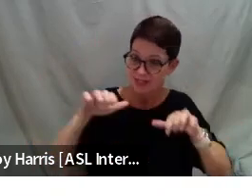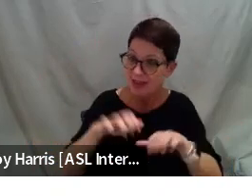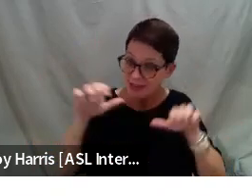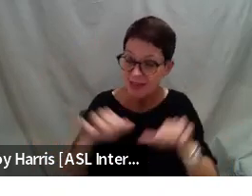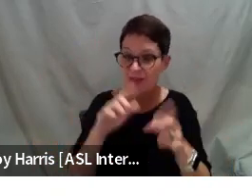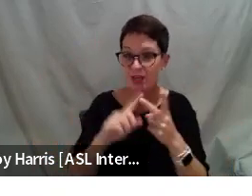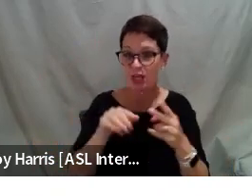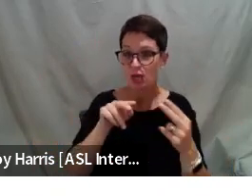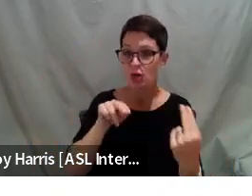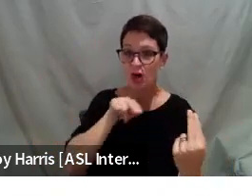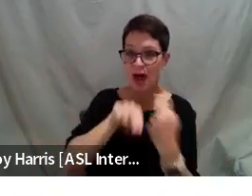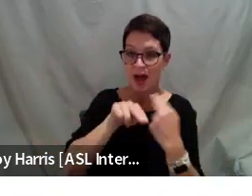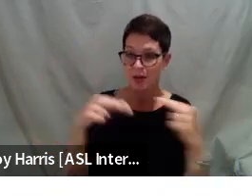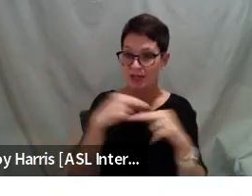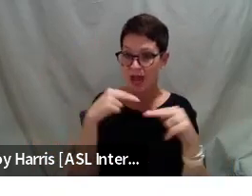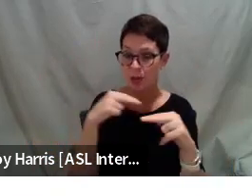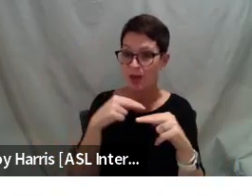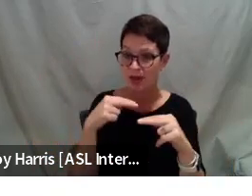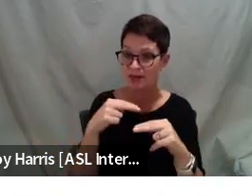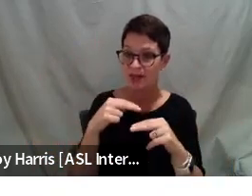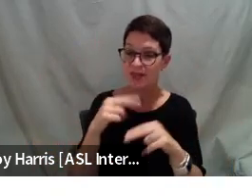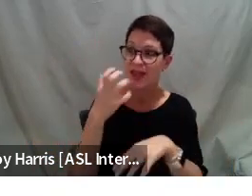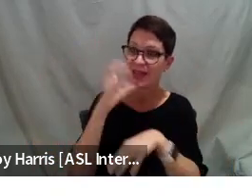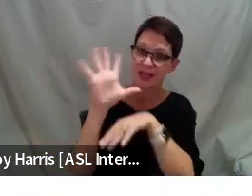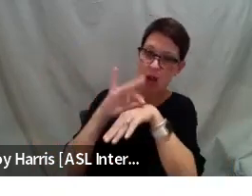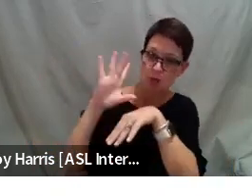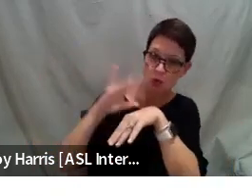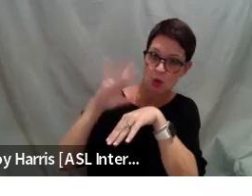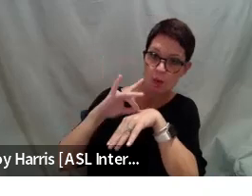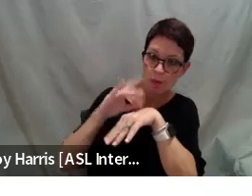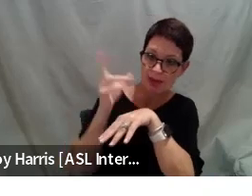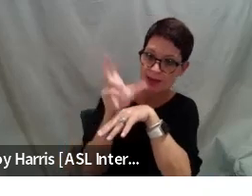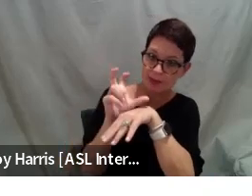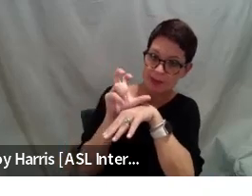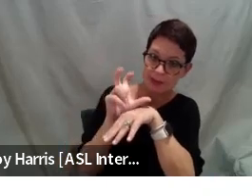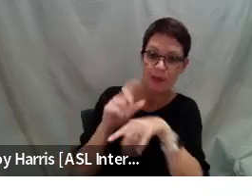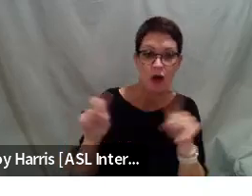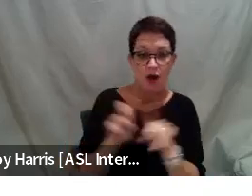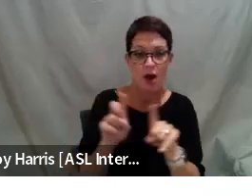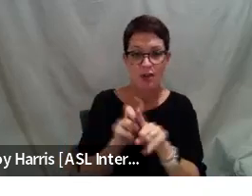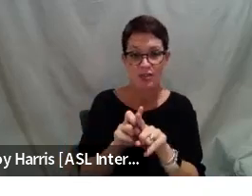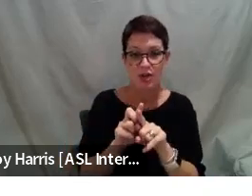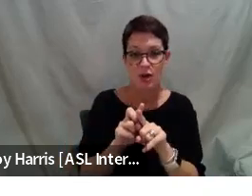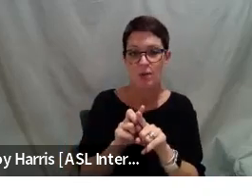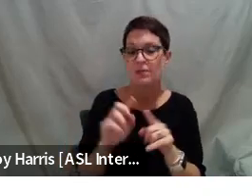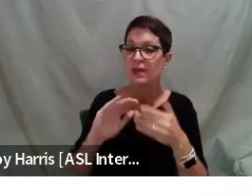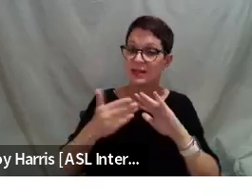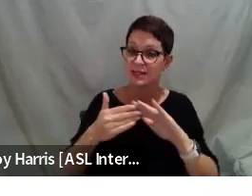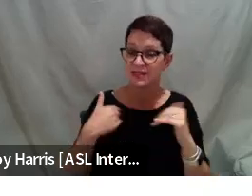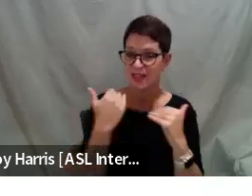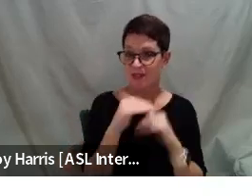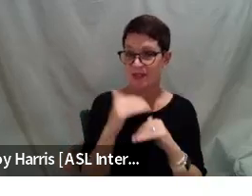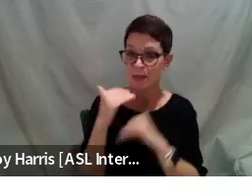of roadways that absorb heat. Cities, as we know, can also have limited vegetation and